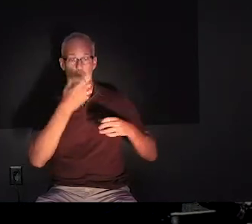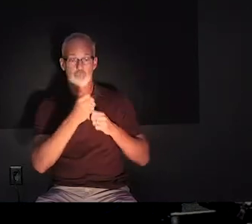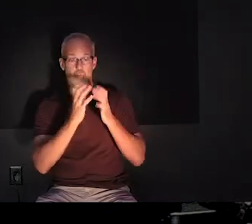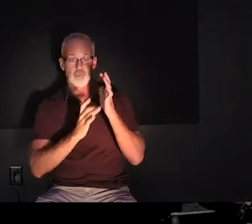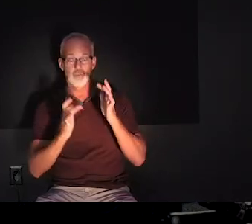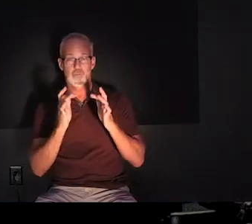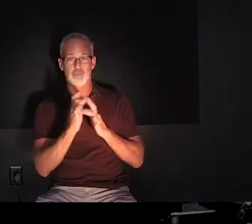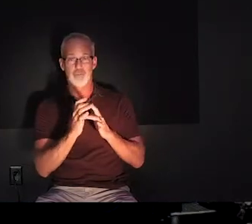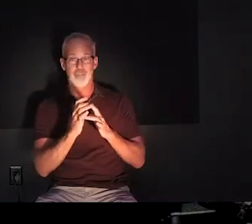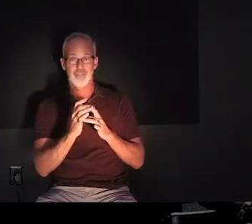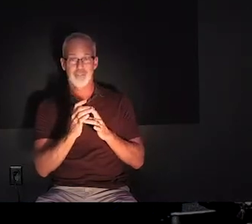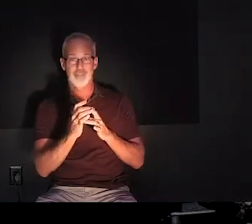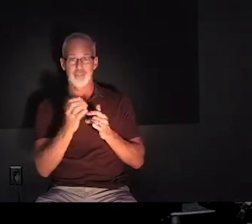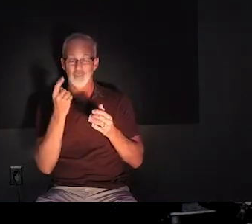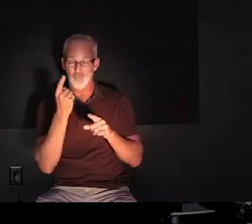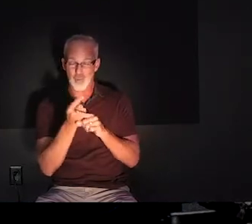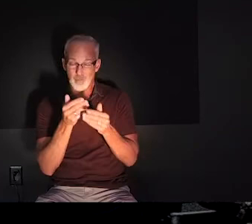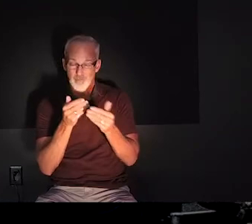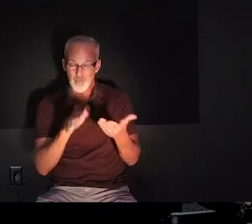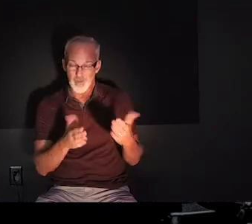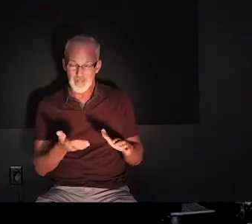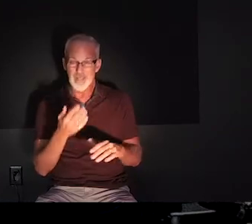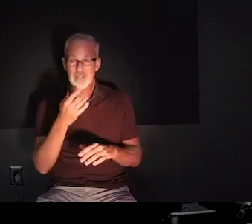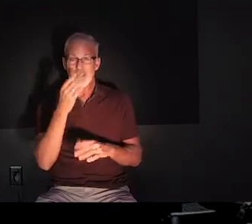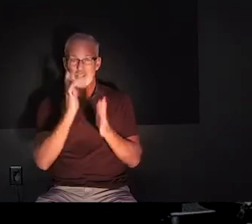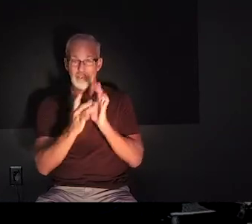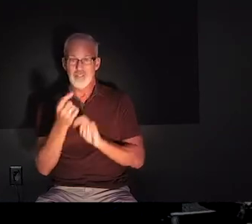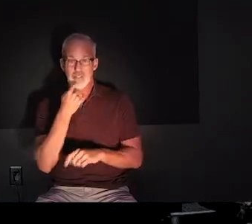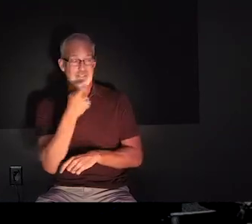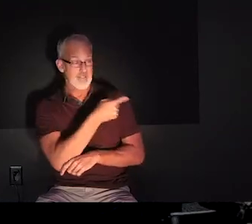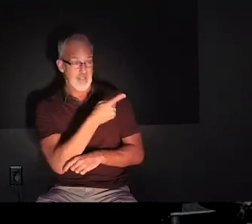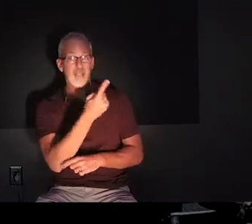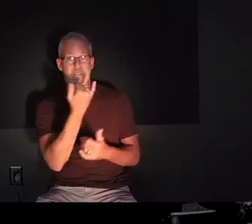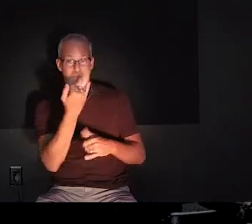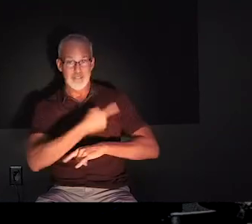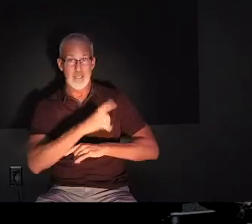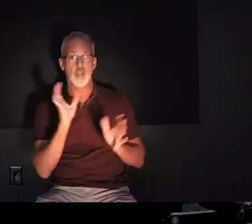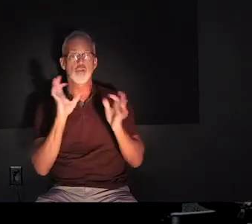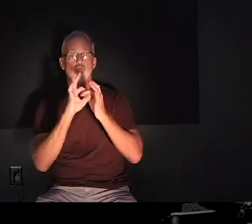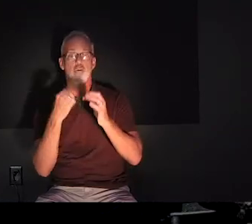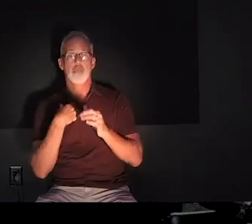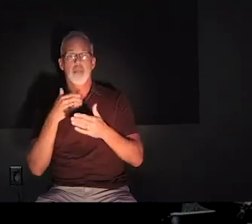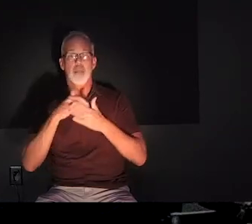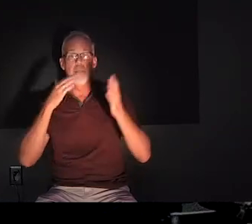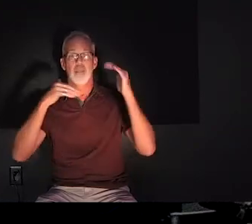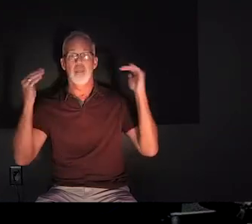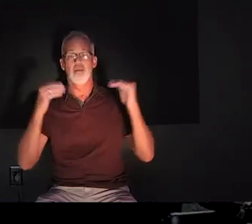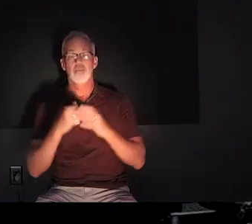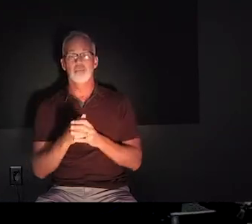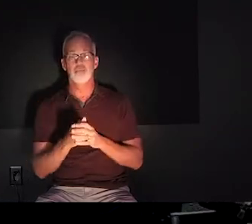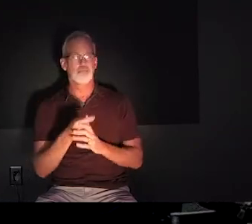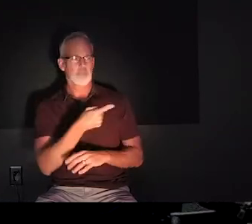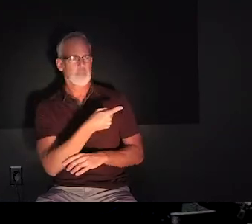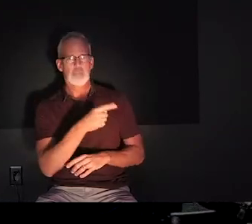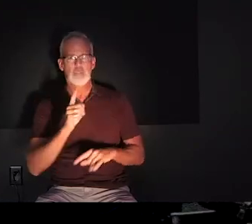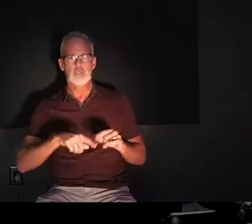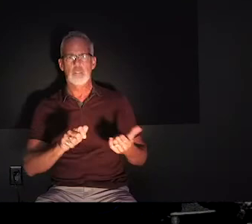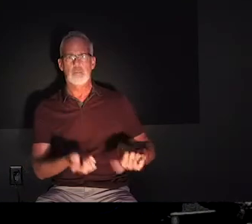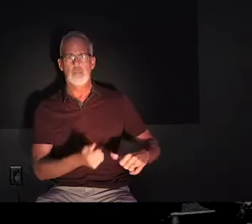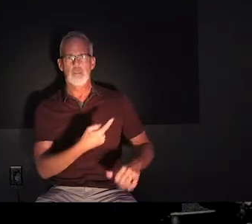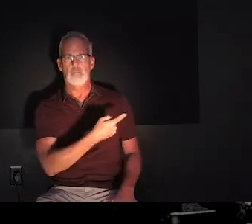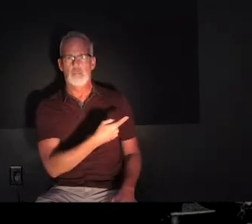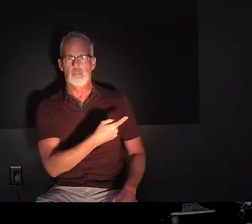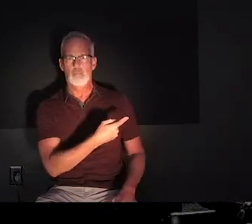in the very last moments, and Jesus said, today you will be with me in paradise. There's no way that guy could be baptized.